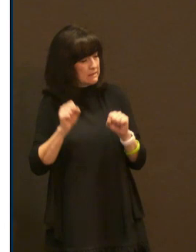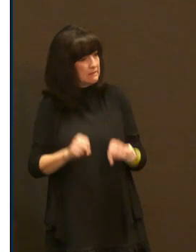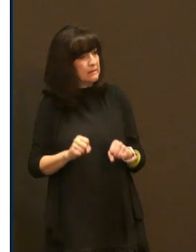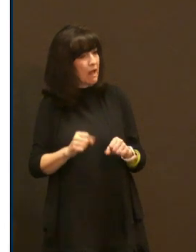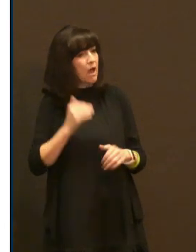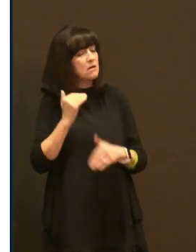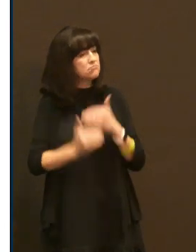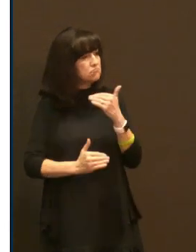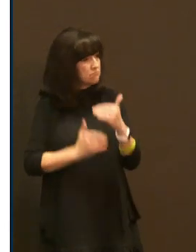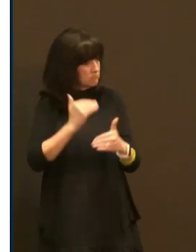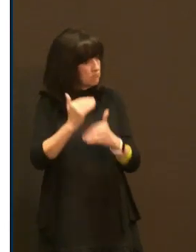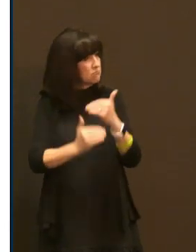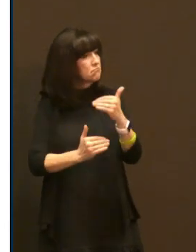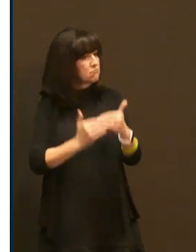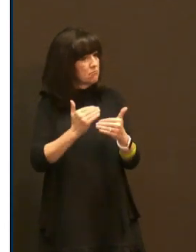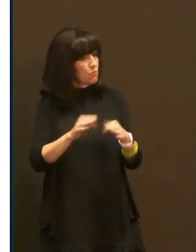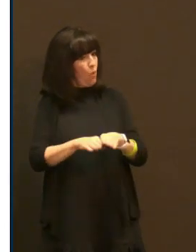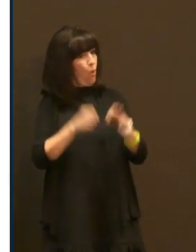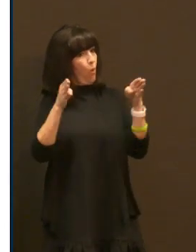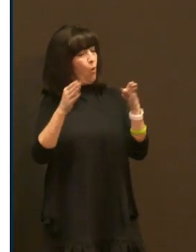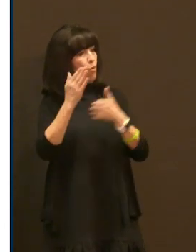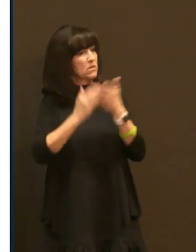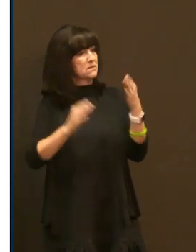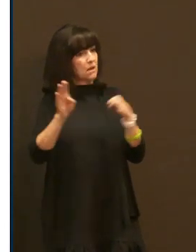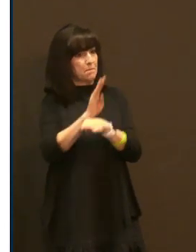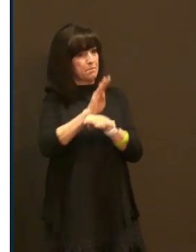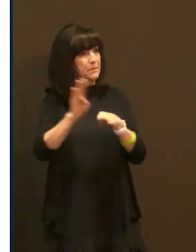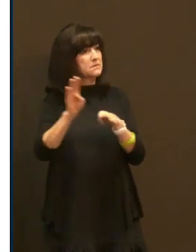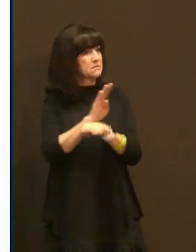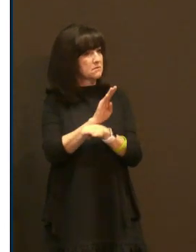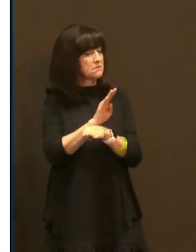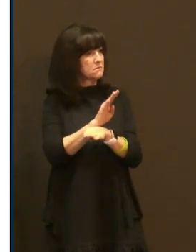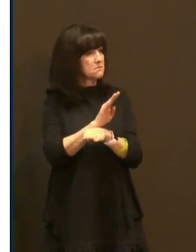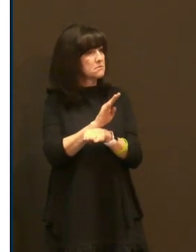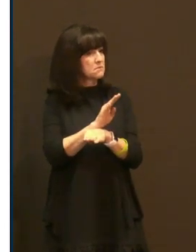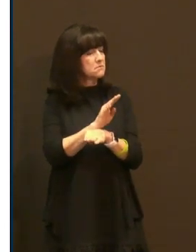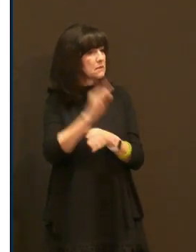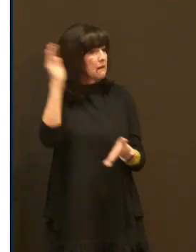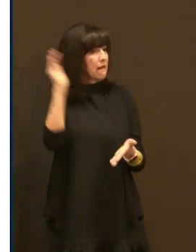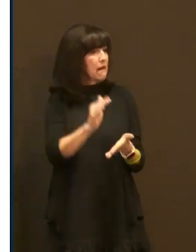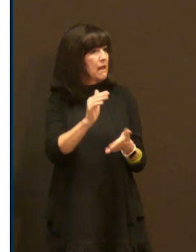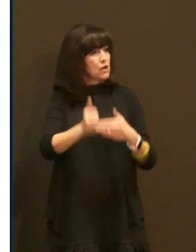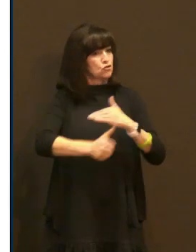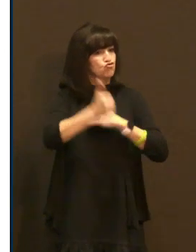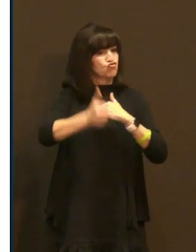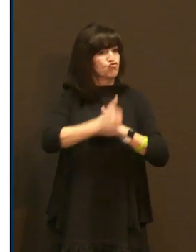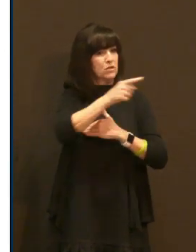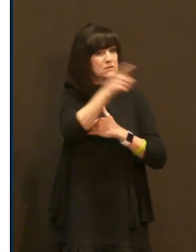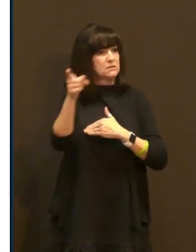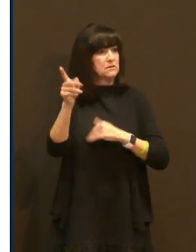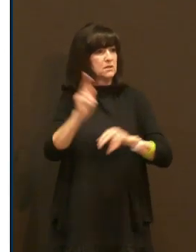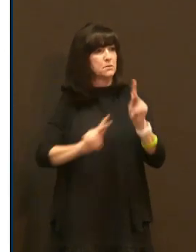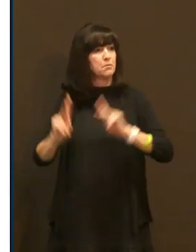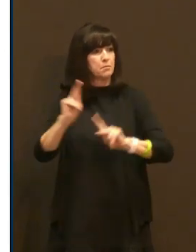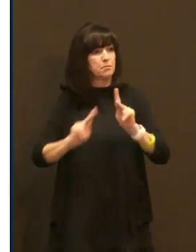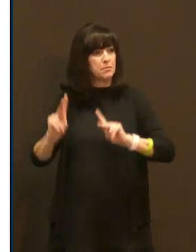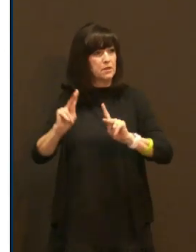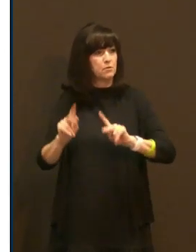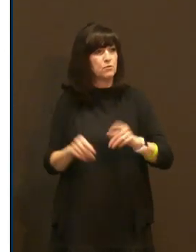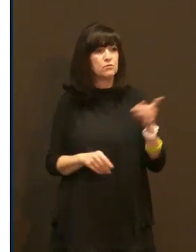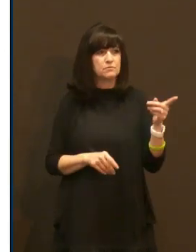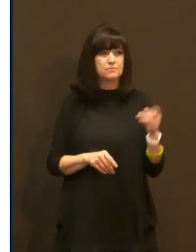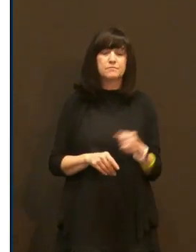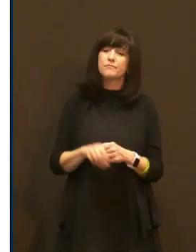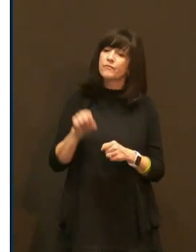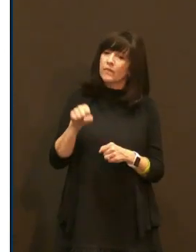up parts of the economy and not risk the health and welfare of folks in the communities. And with the state